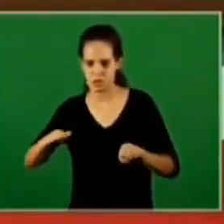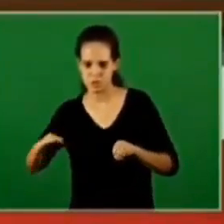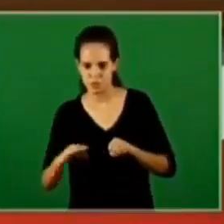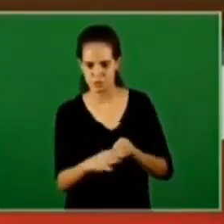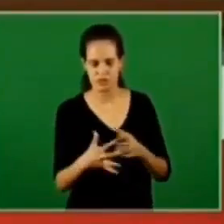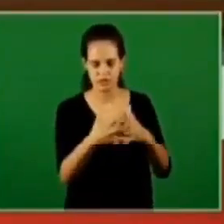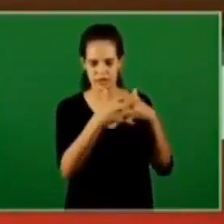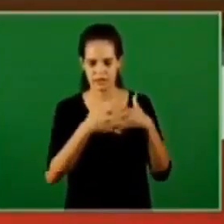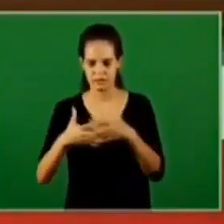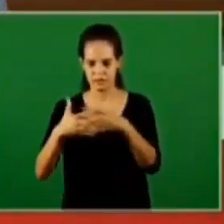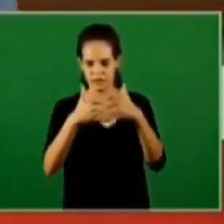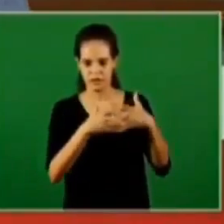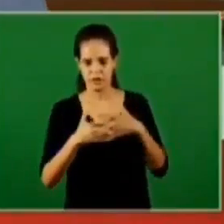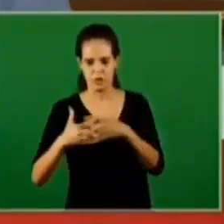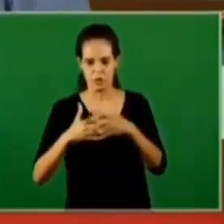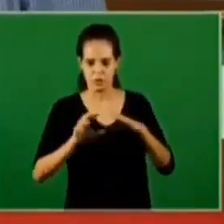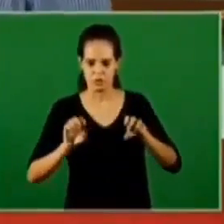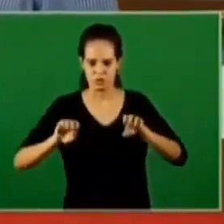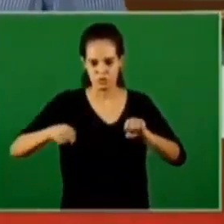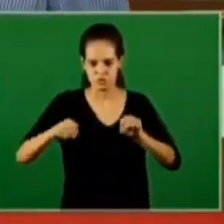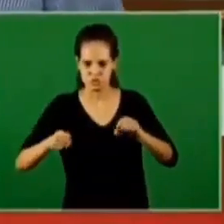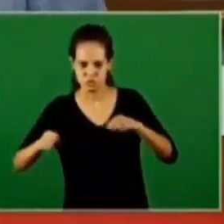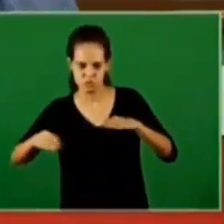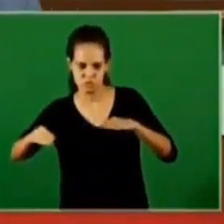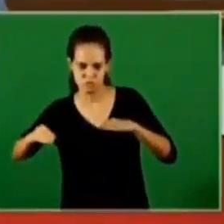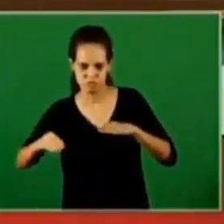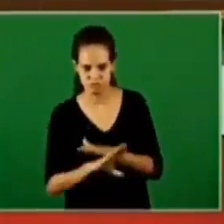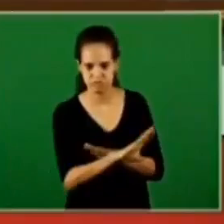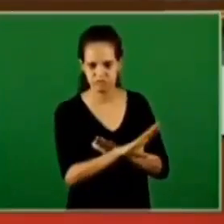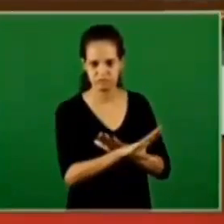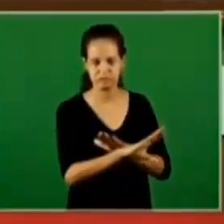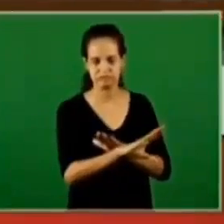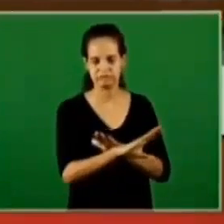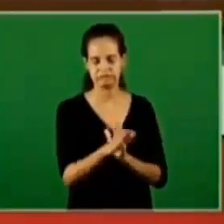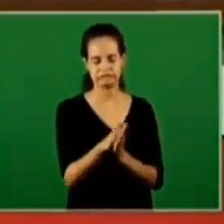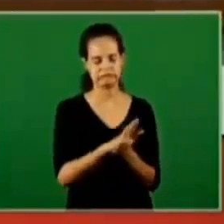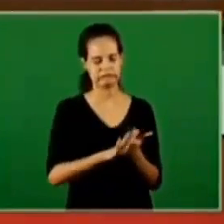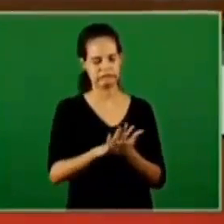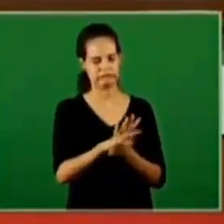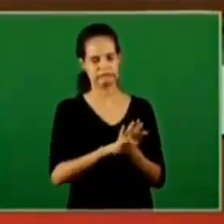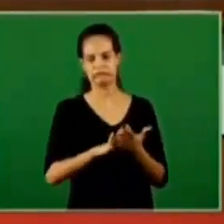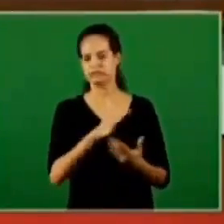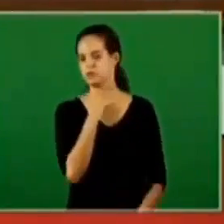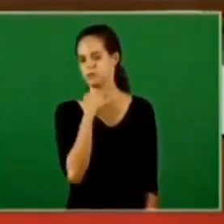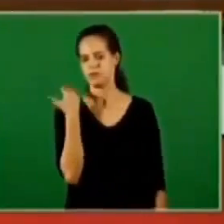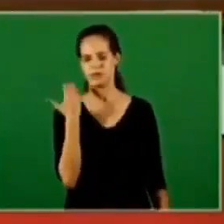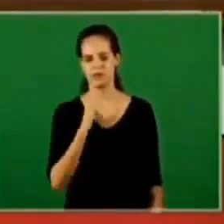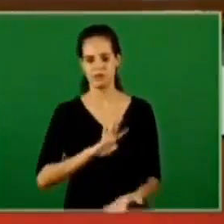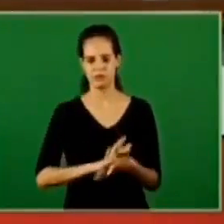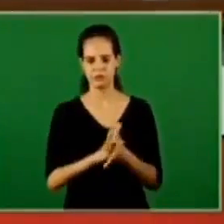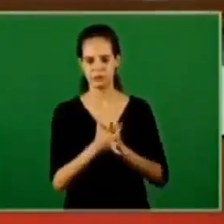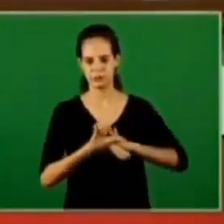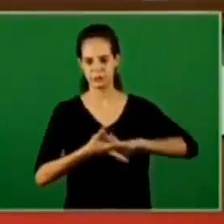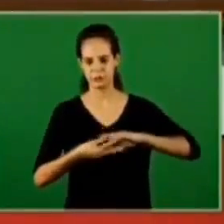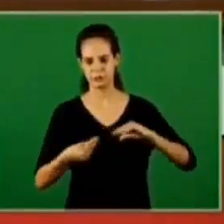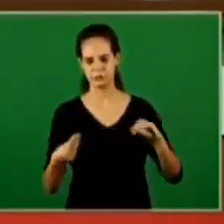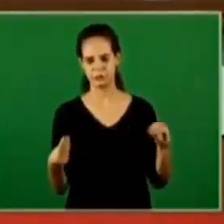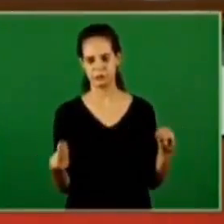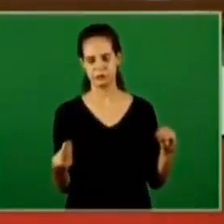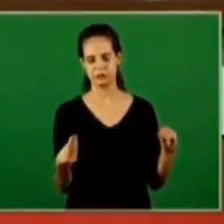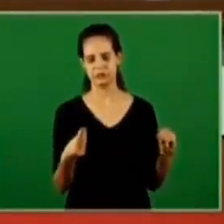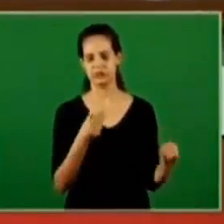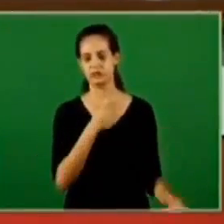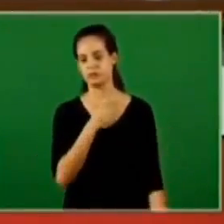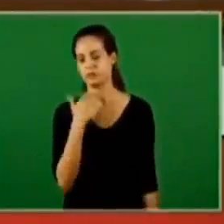he was had an accident on a motorcycle and under a truck, and he